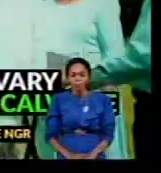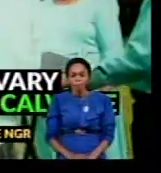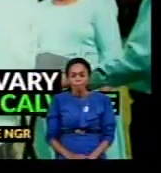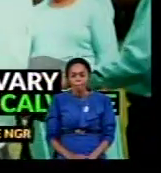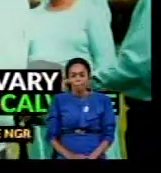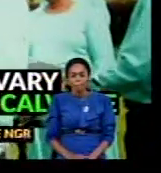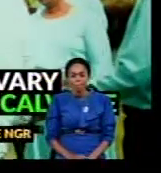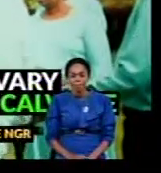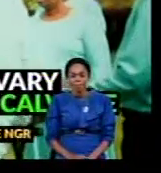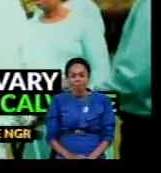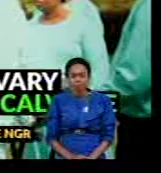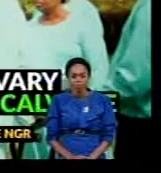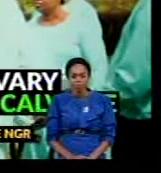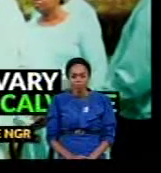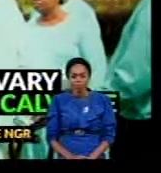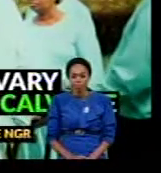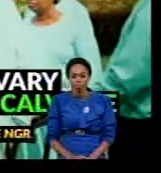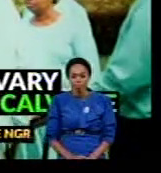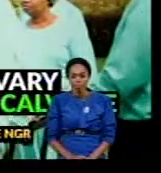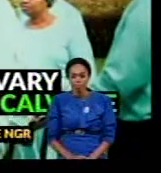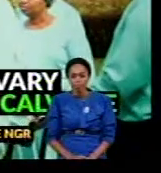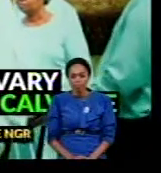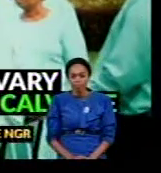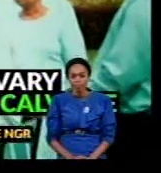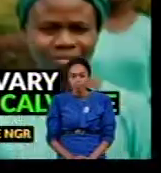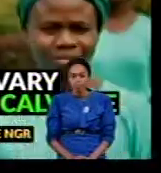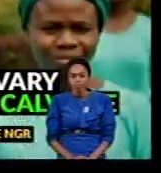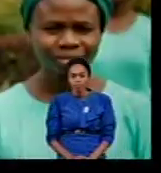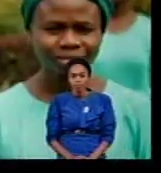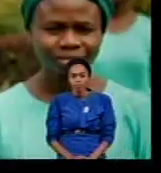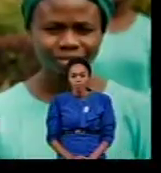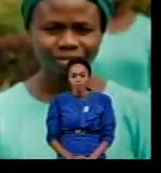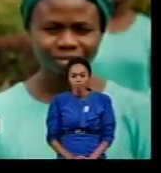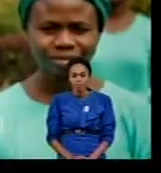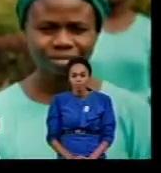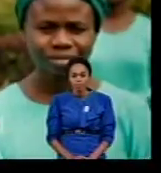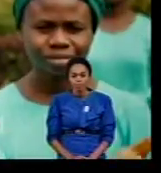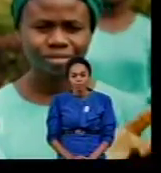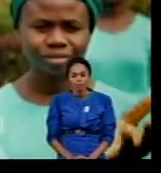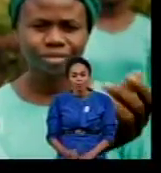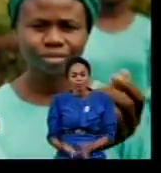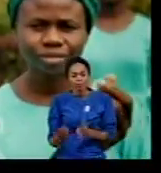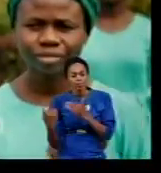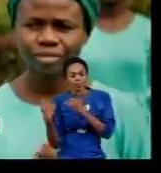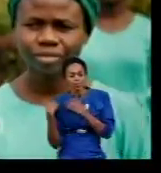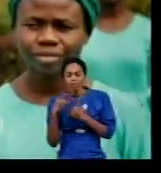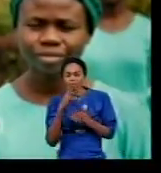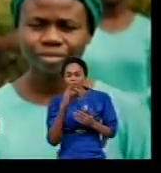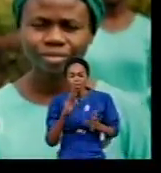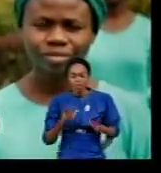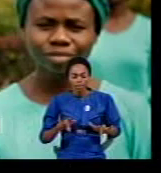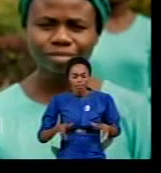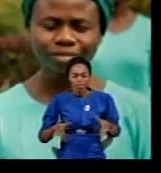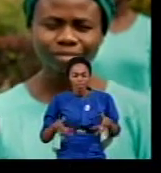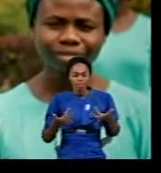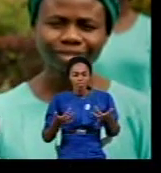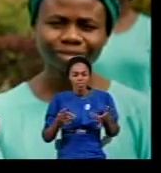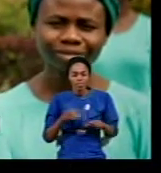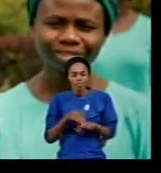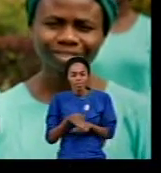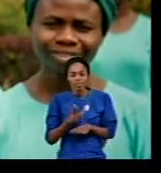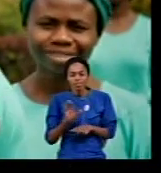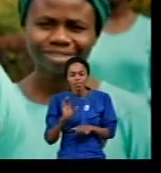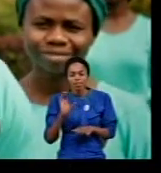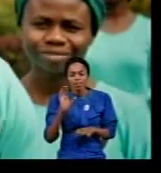saved, he passes on that assignment to us. And it's very clear. There's no other thing we're doing here but to save the people from